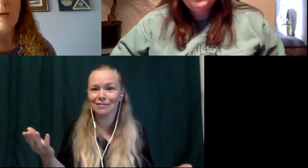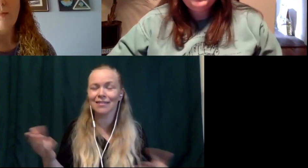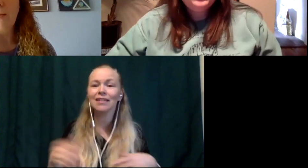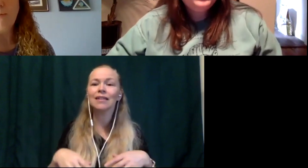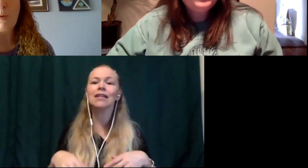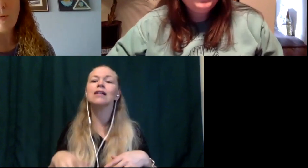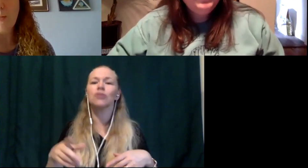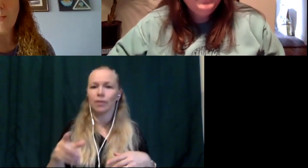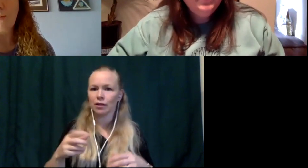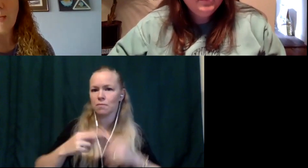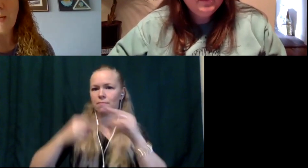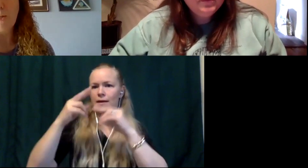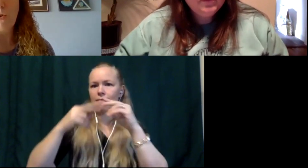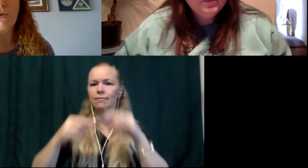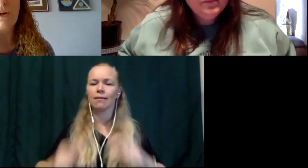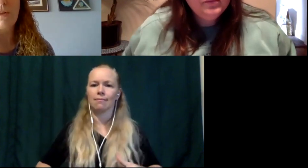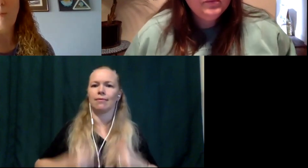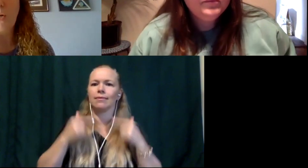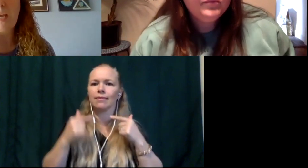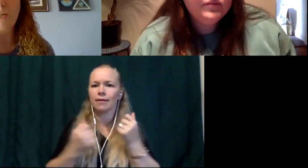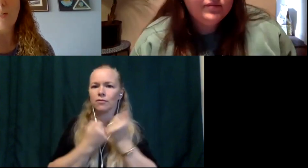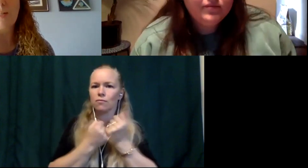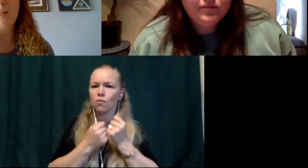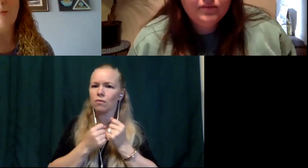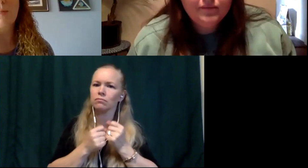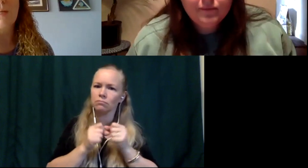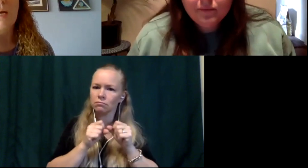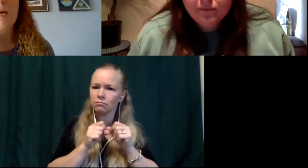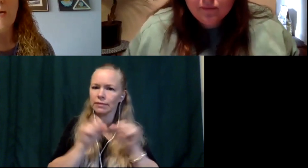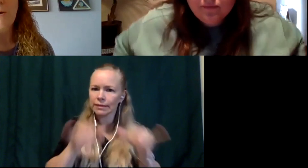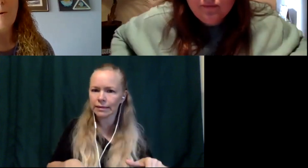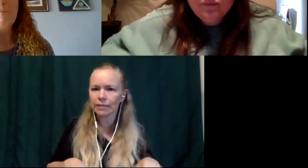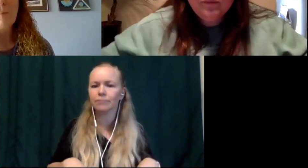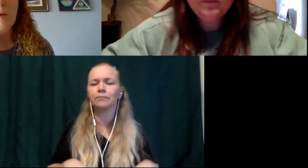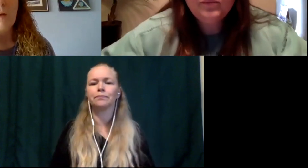but the life support systems that I mentioned earlier, systems,